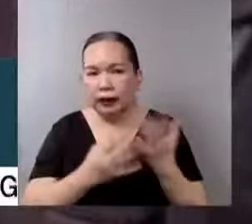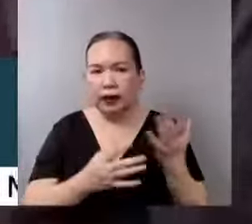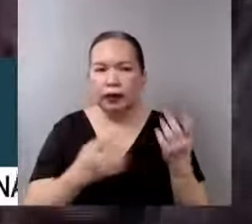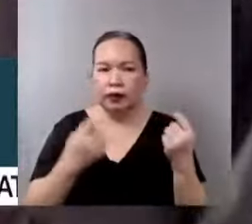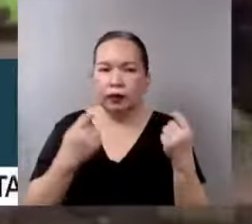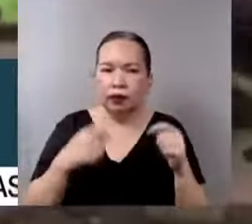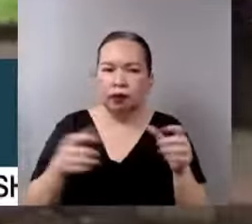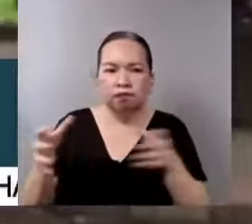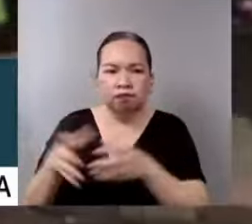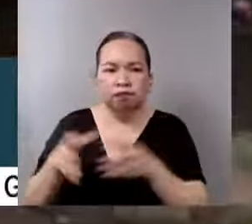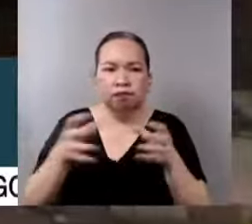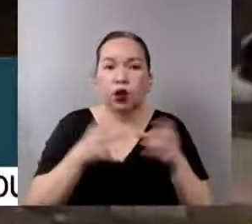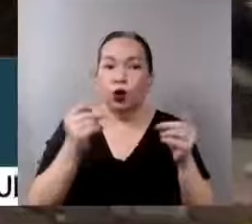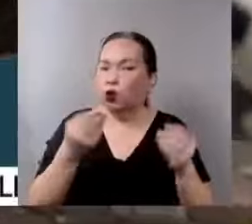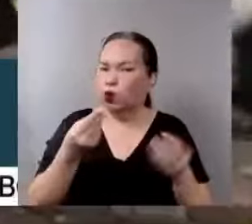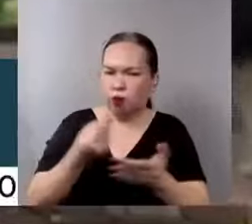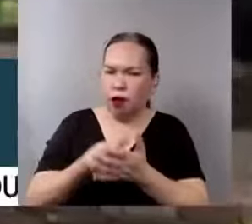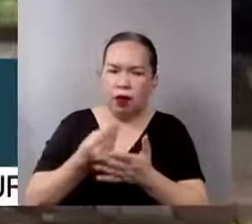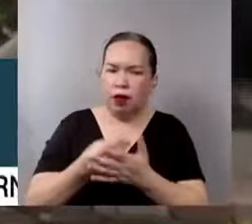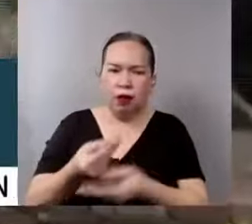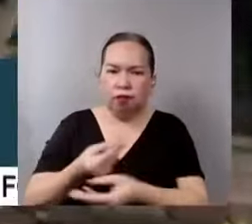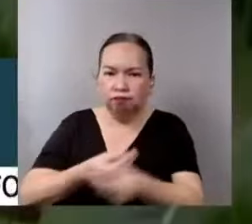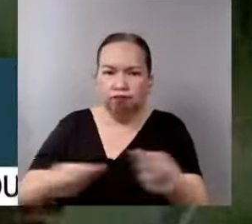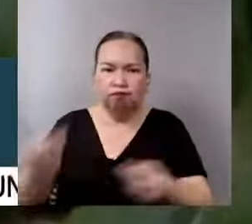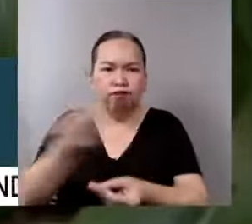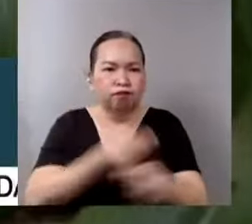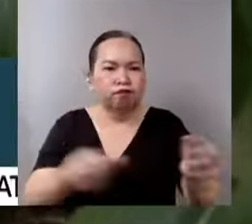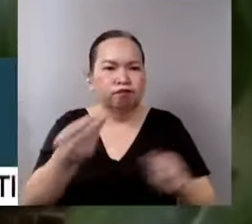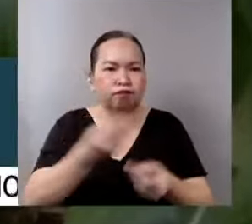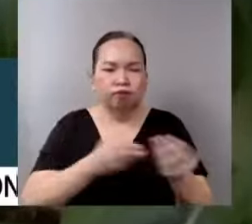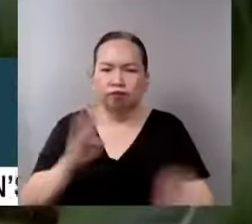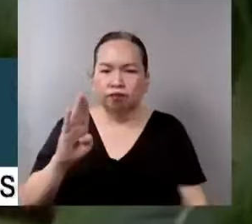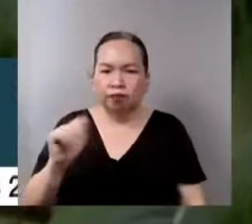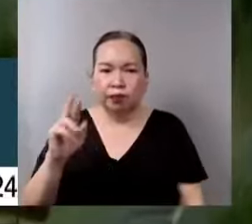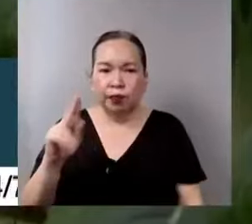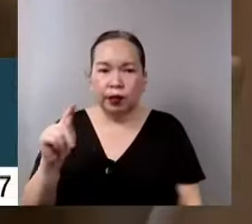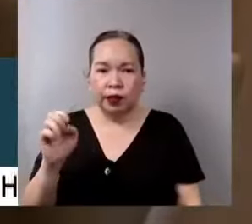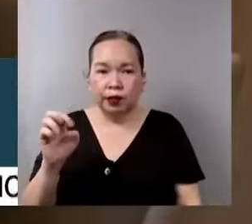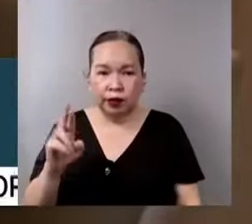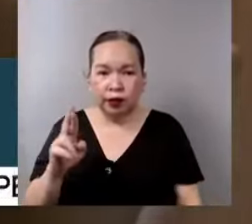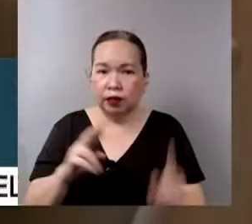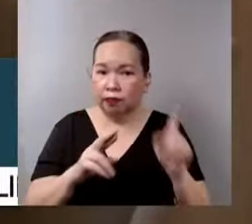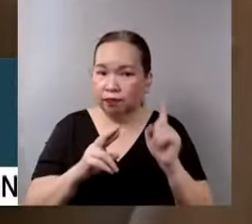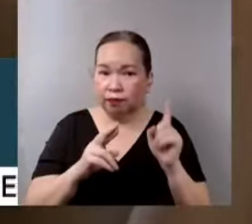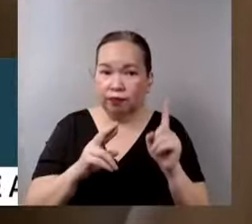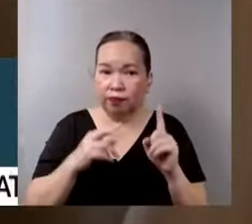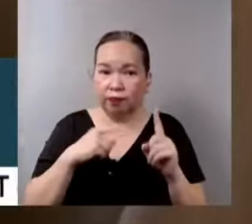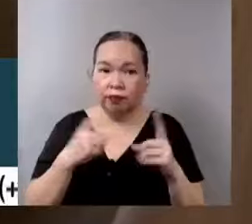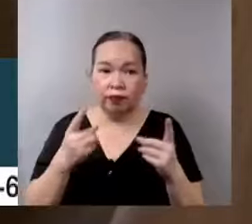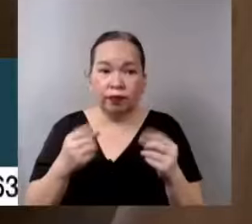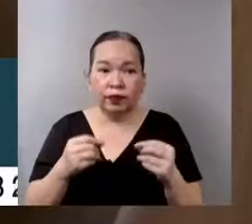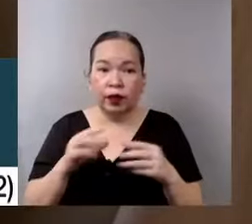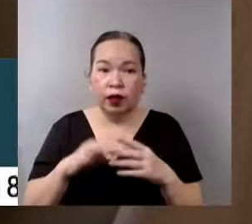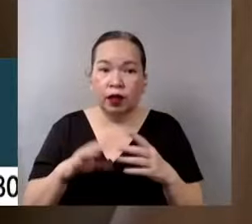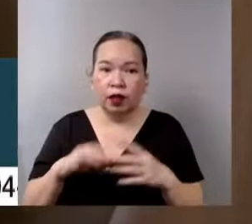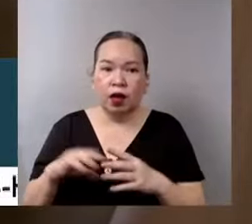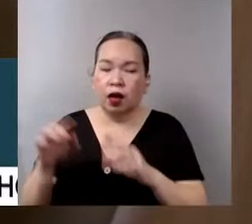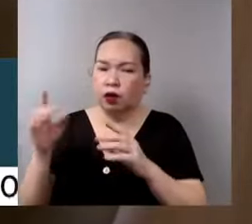barter arrangements or structured eco-villages. Akos and Gabi Varga sold their IT and solar panel